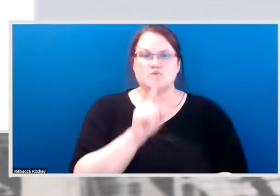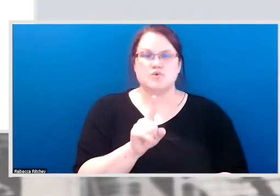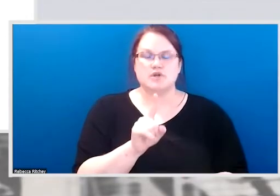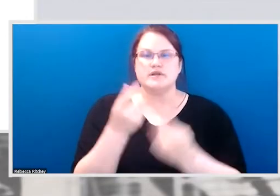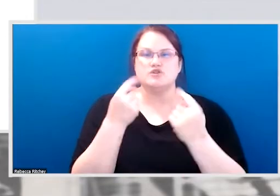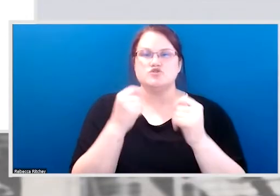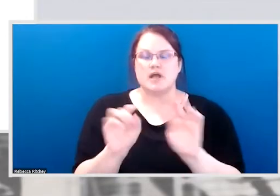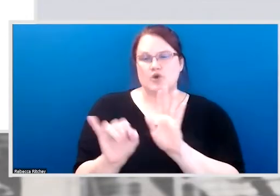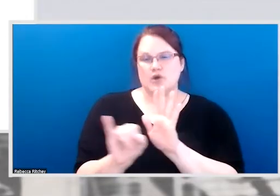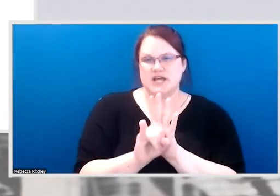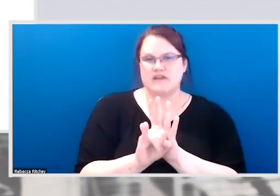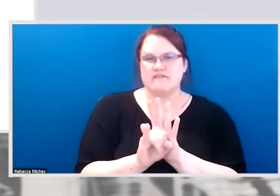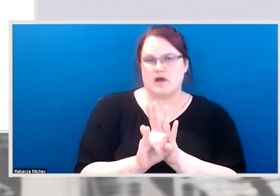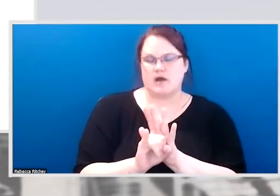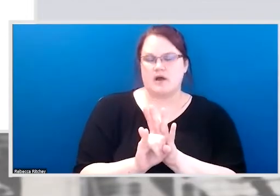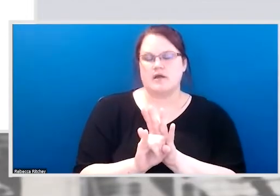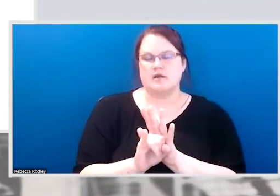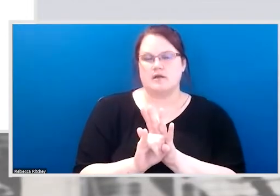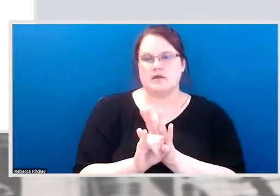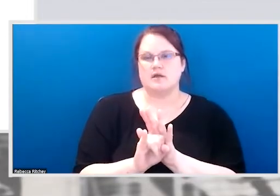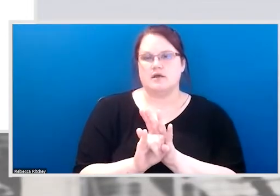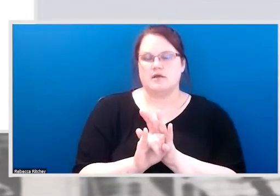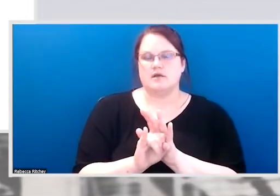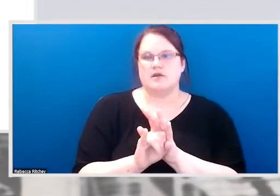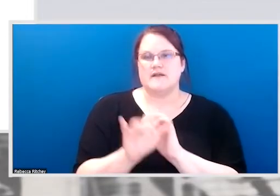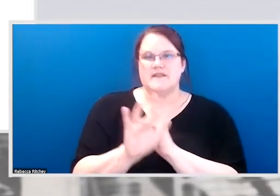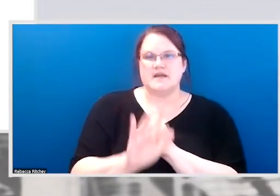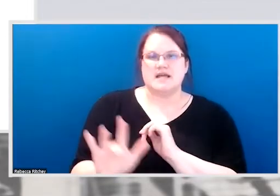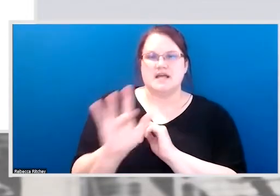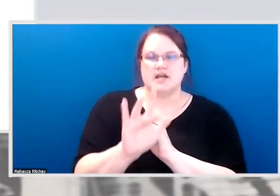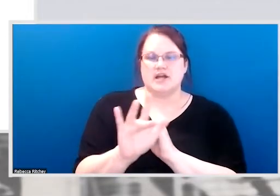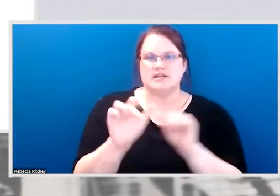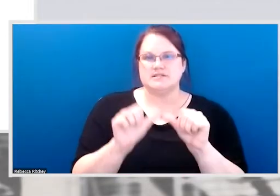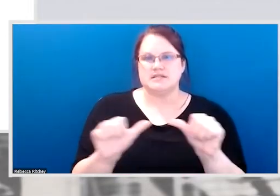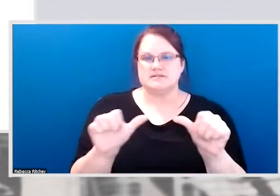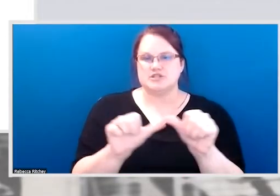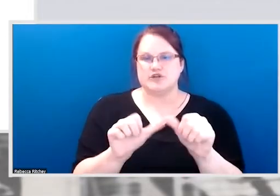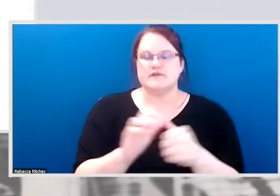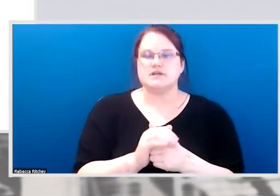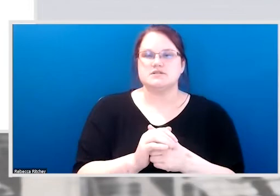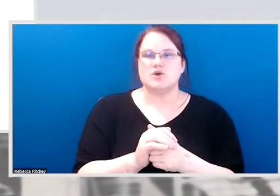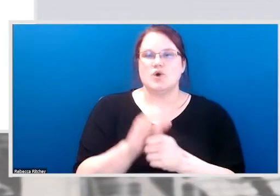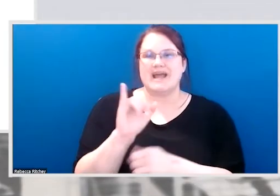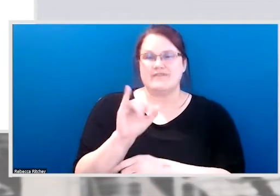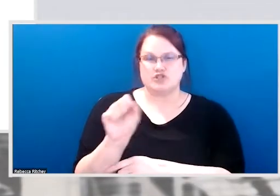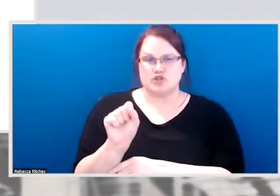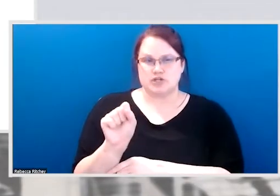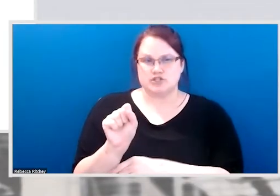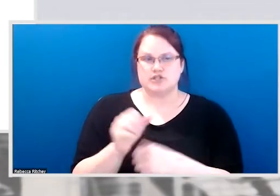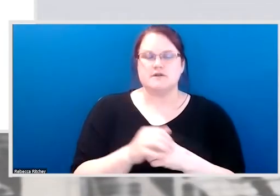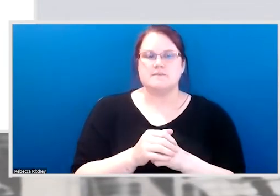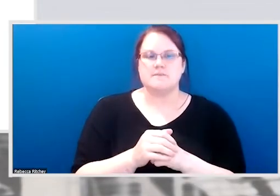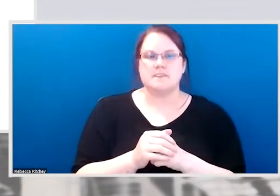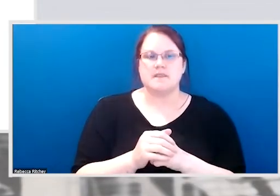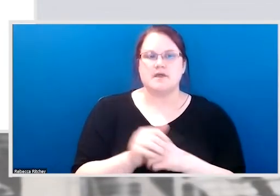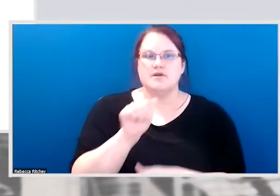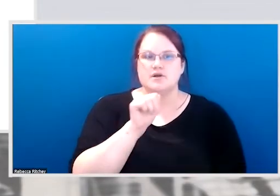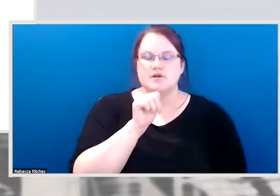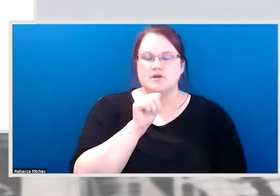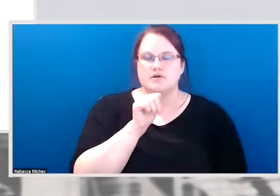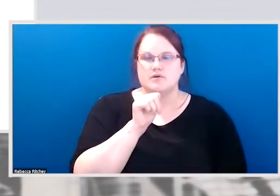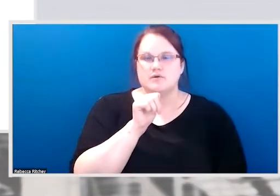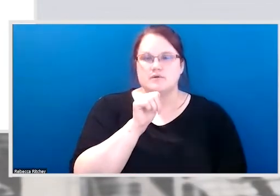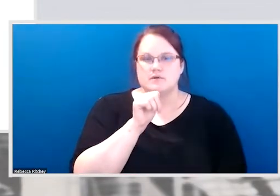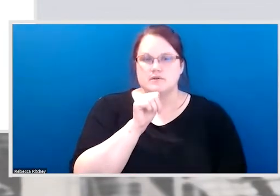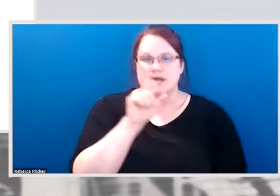trying to identify the gaps in service or in our infrastructure that are not that